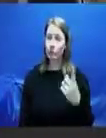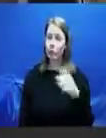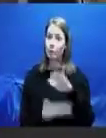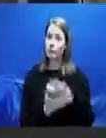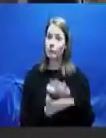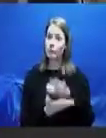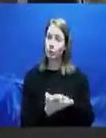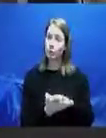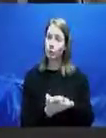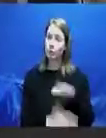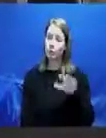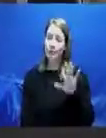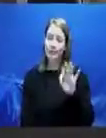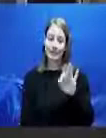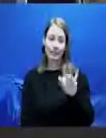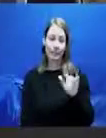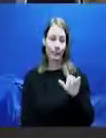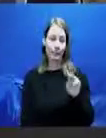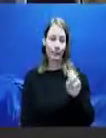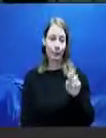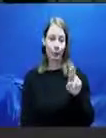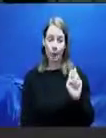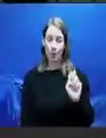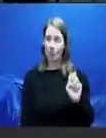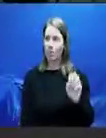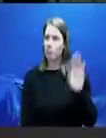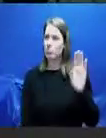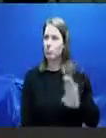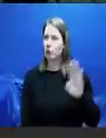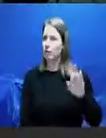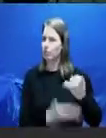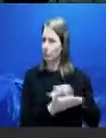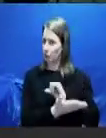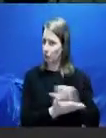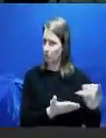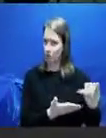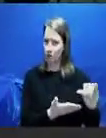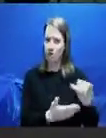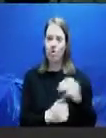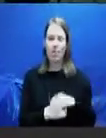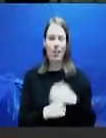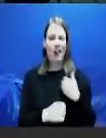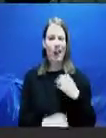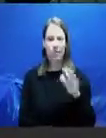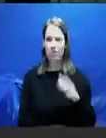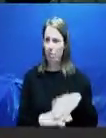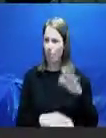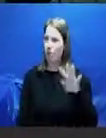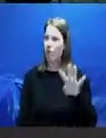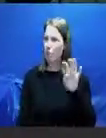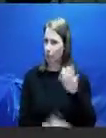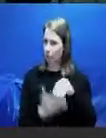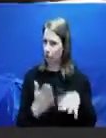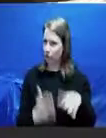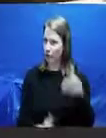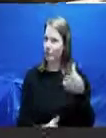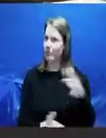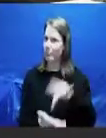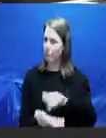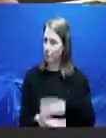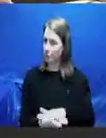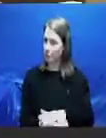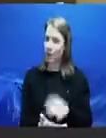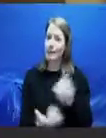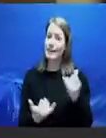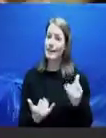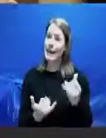over 300 students in Brooklyn, New York, where teachers have started working with the Common Core standards for English language arts and literacy. Principal